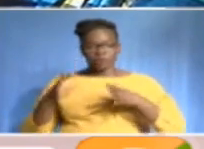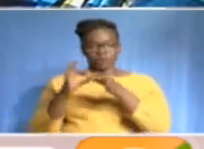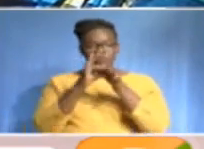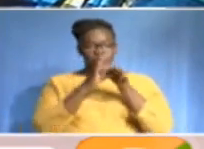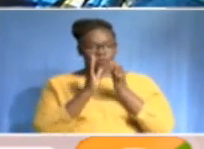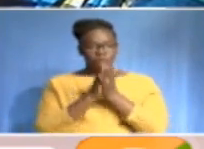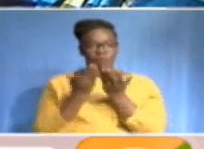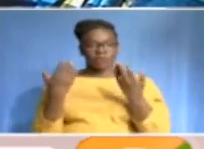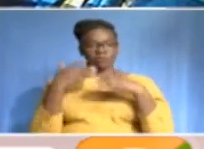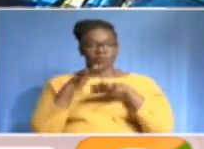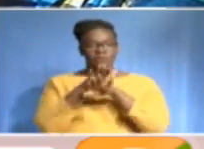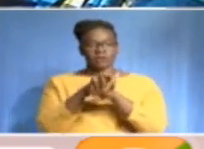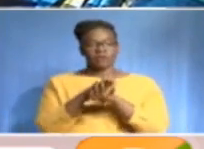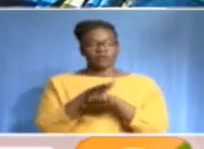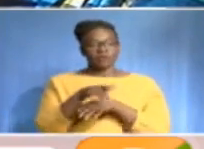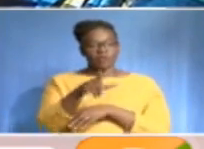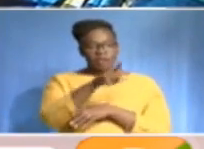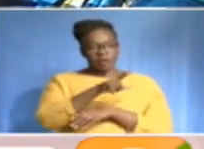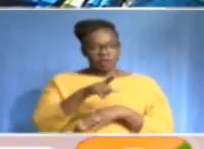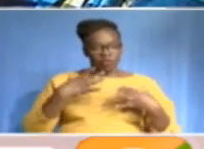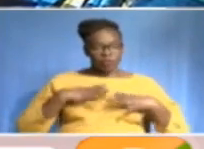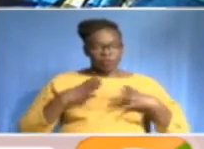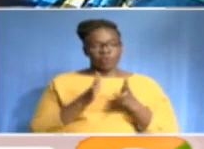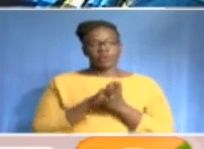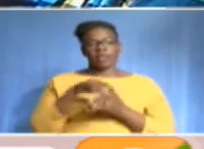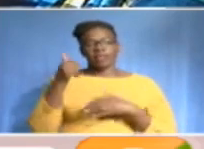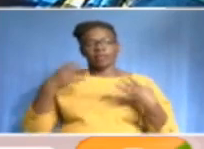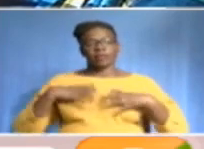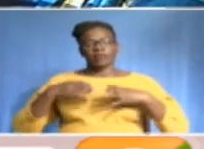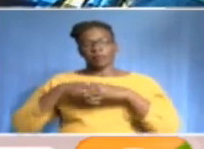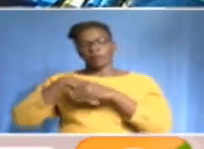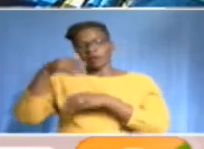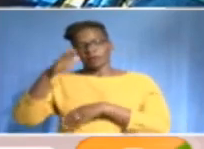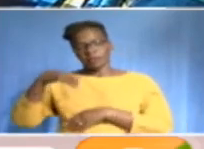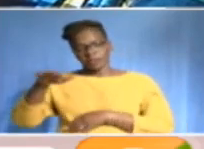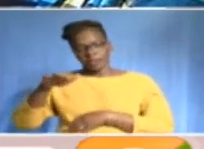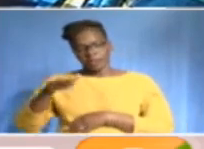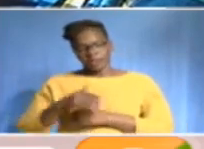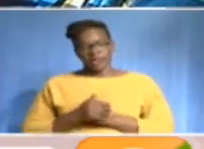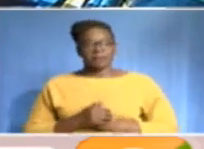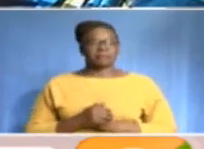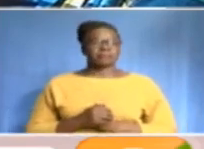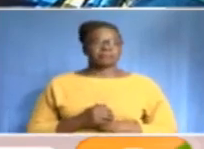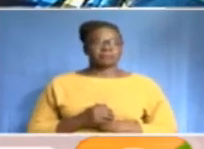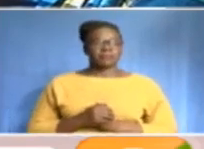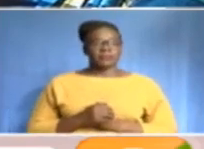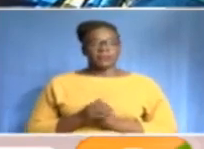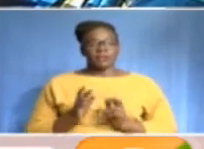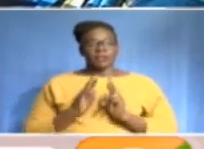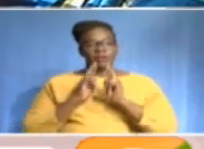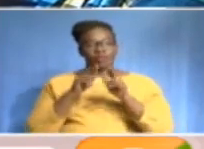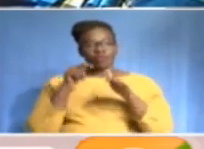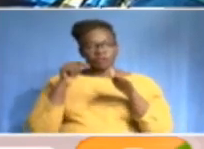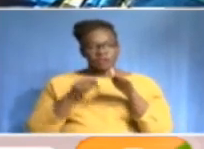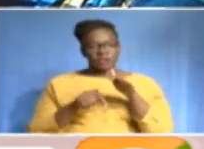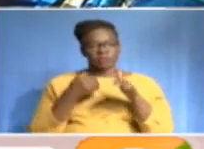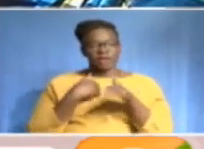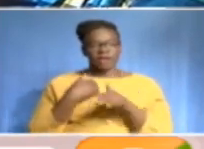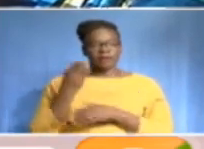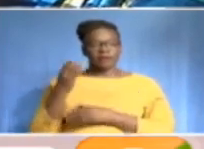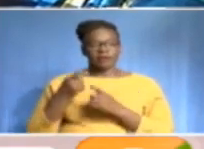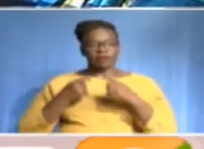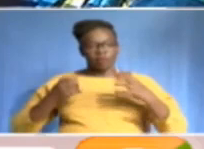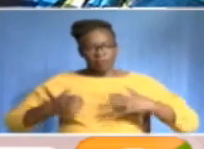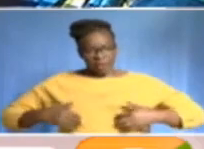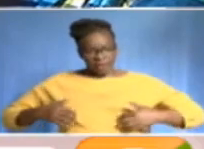of locals and non-locals of northeastern Kenya. Hassan Mugambi has been following developments in Mandera and now joins us live